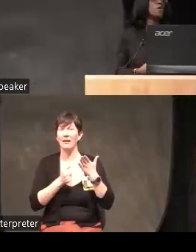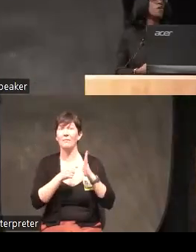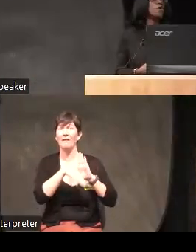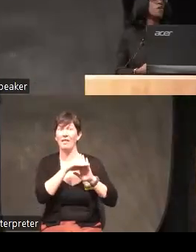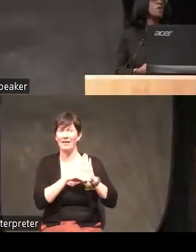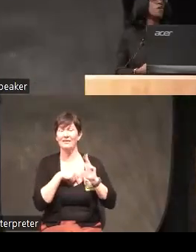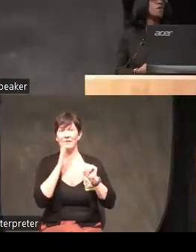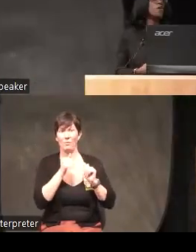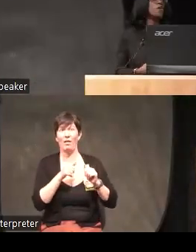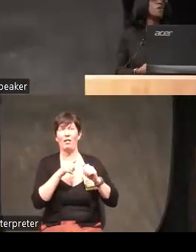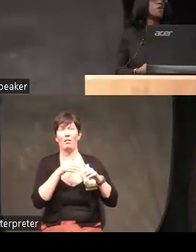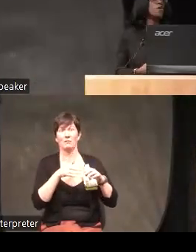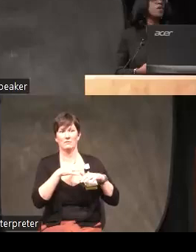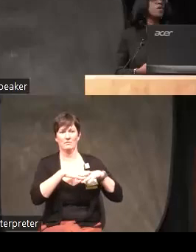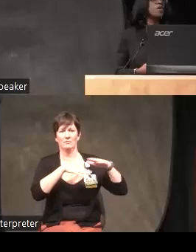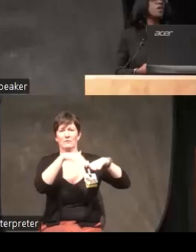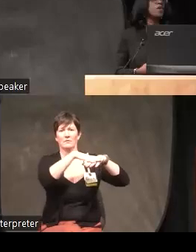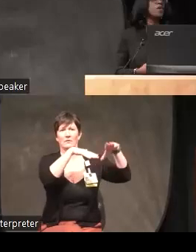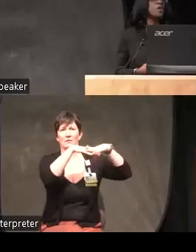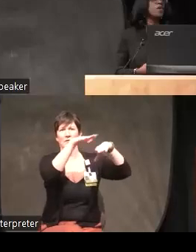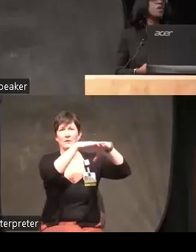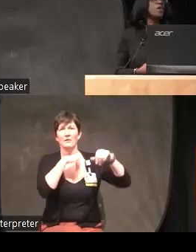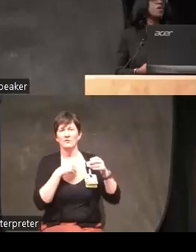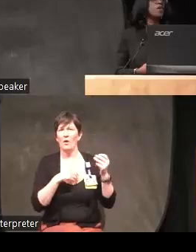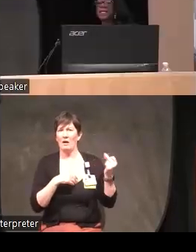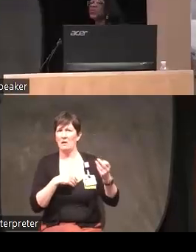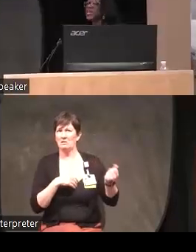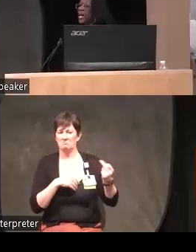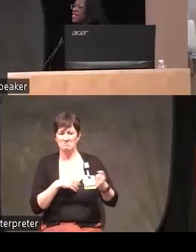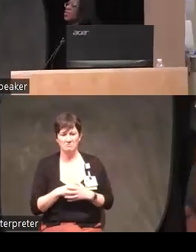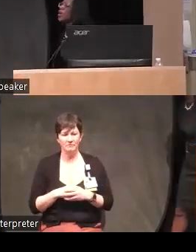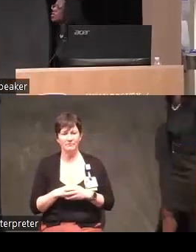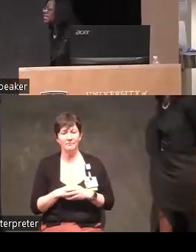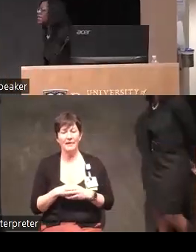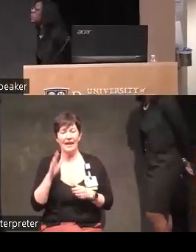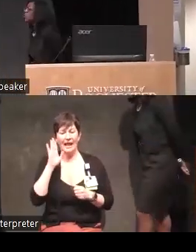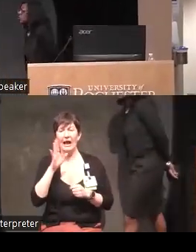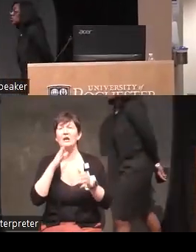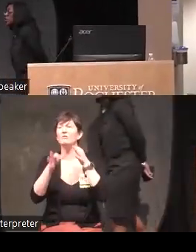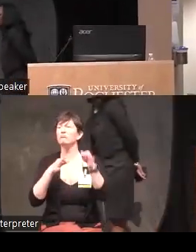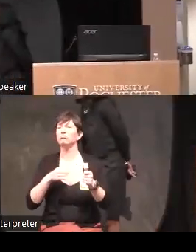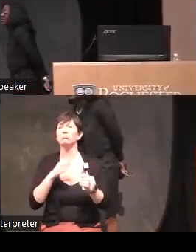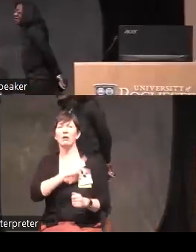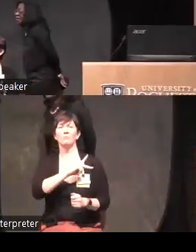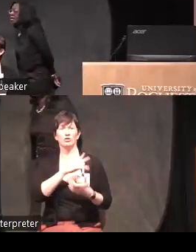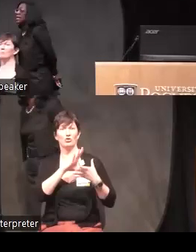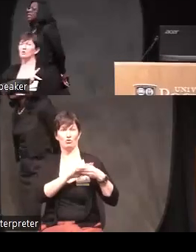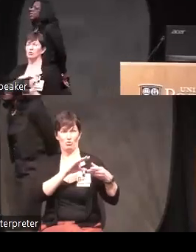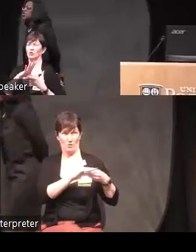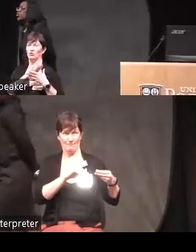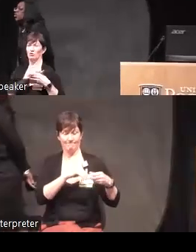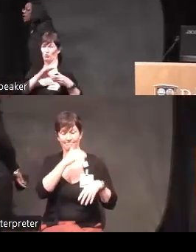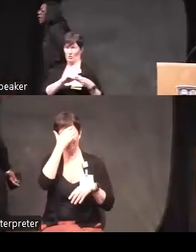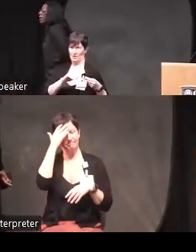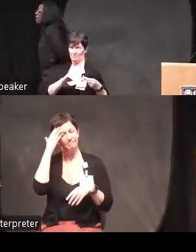another and you don't have to linger at any one of the slides. So implicit race bias requires me to tell you a personal story about myself. It's a